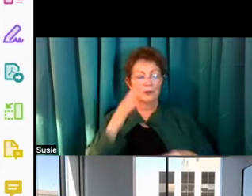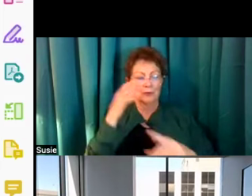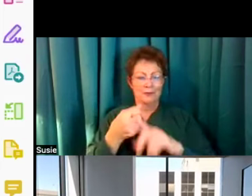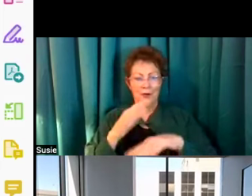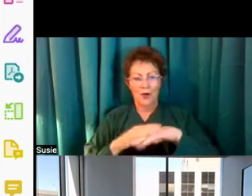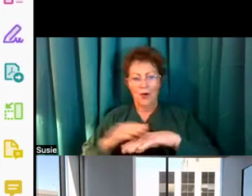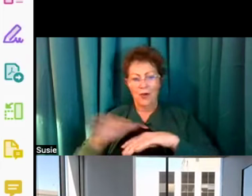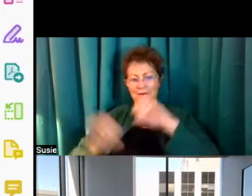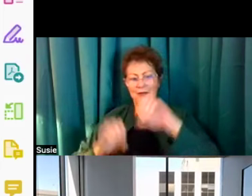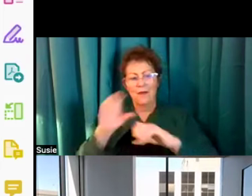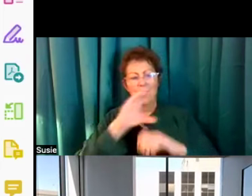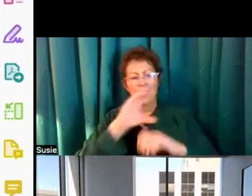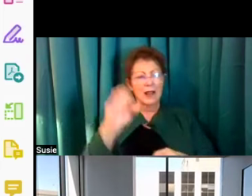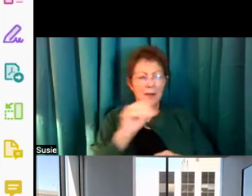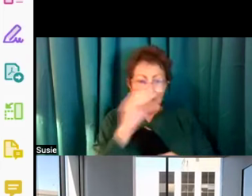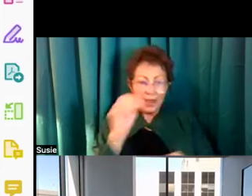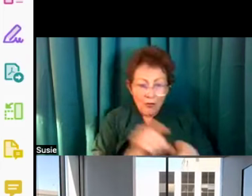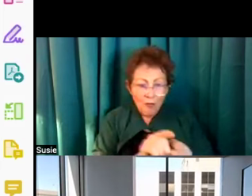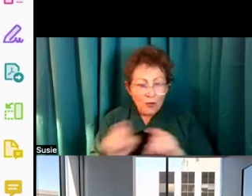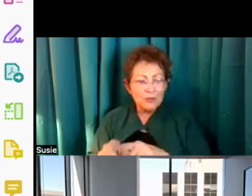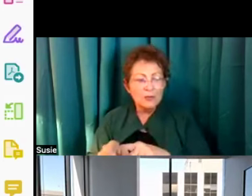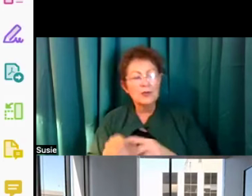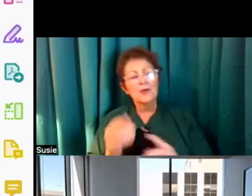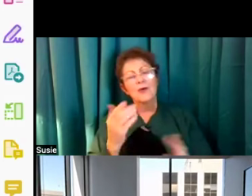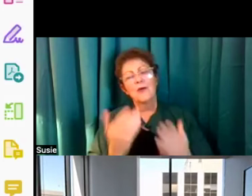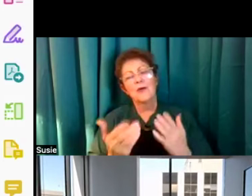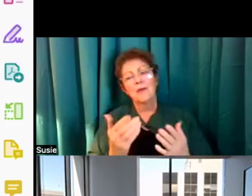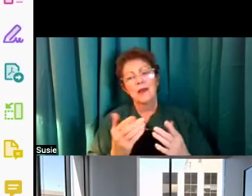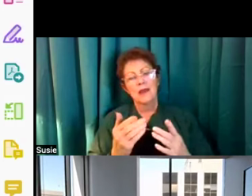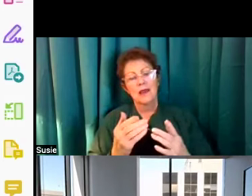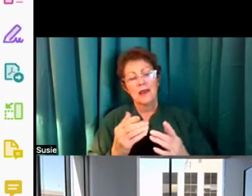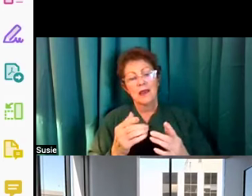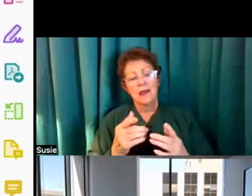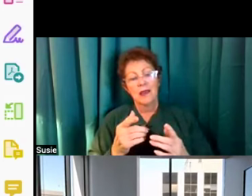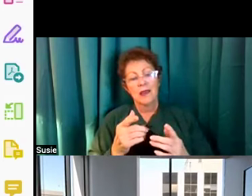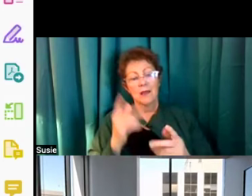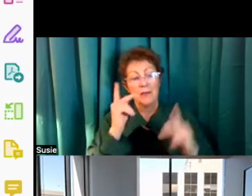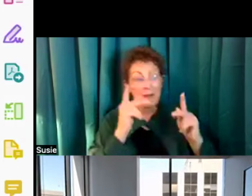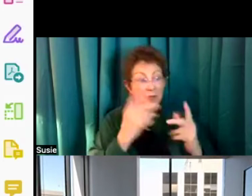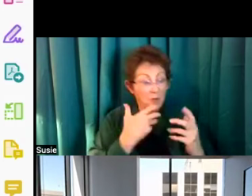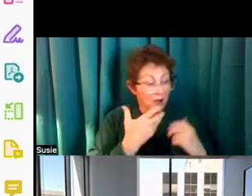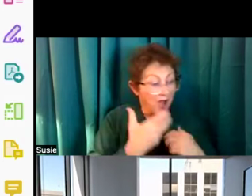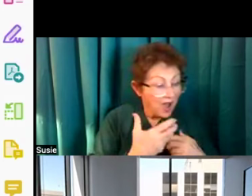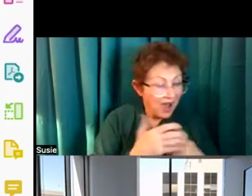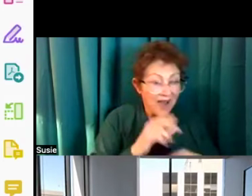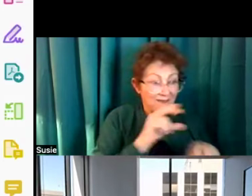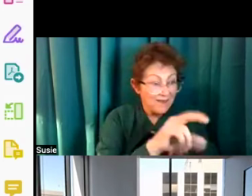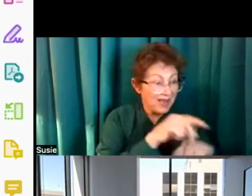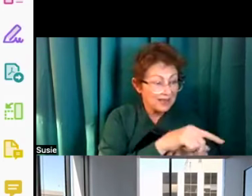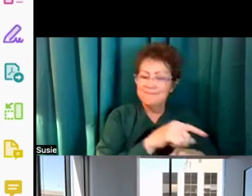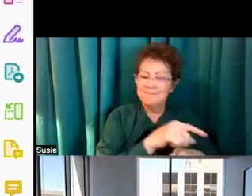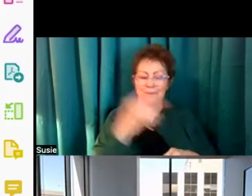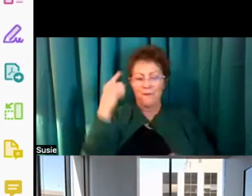the company and may, deter third-party investors from investing in the